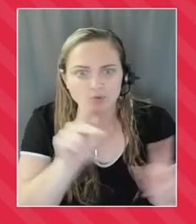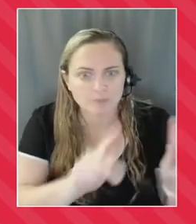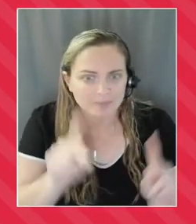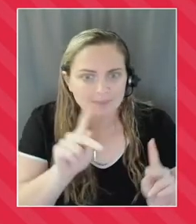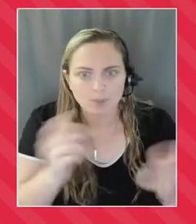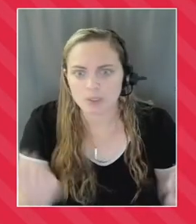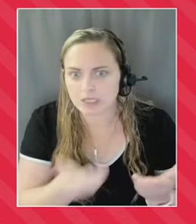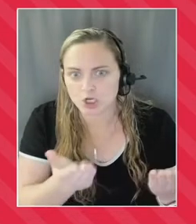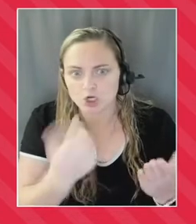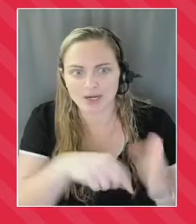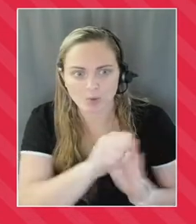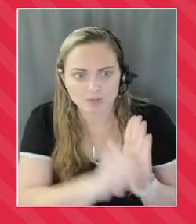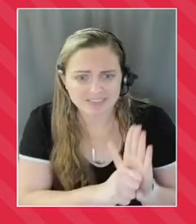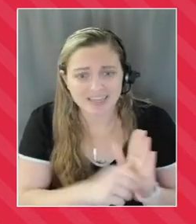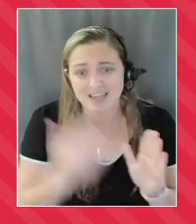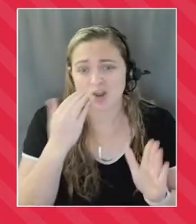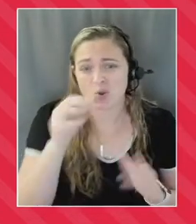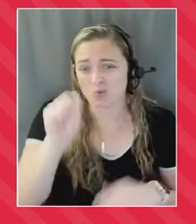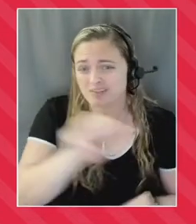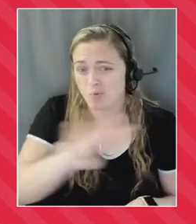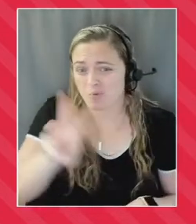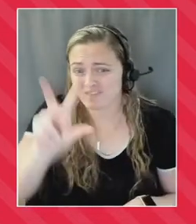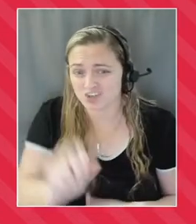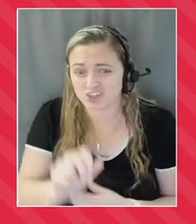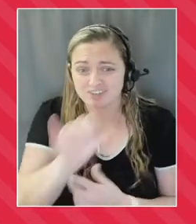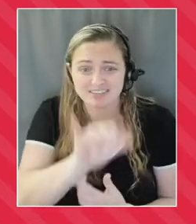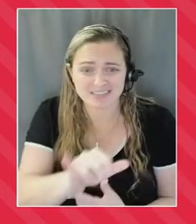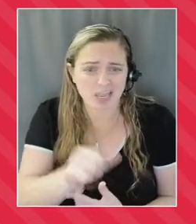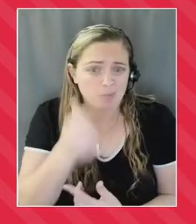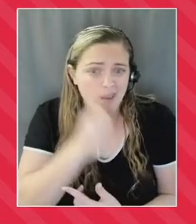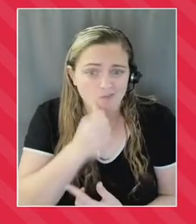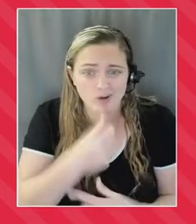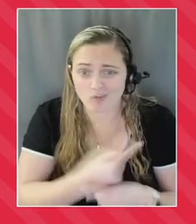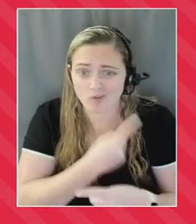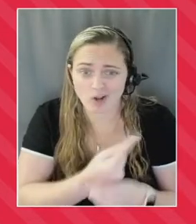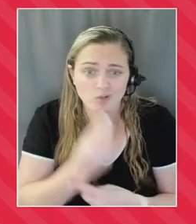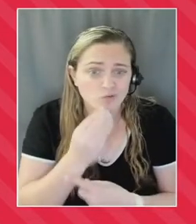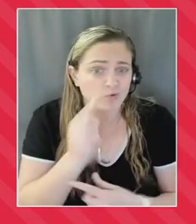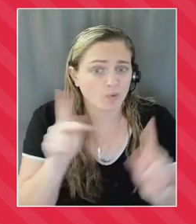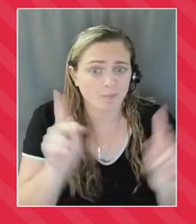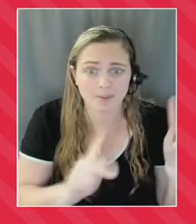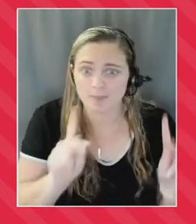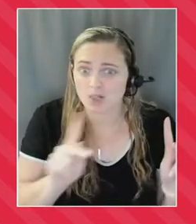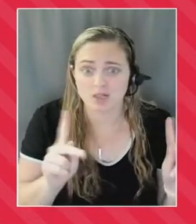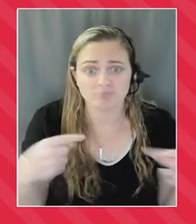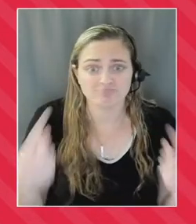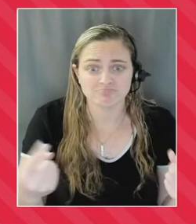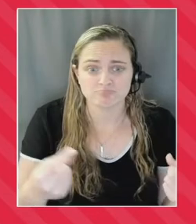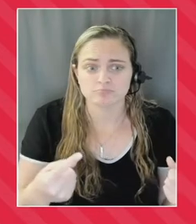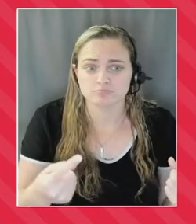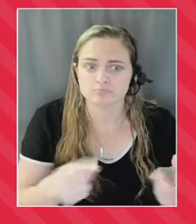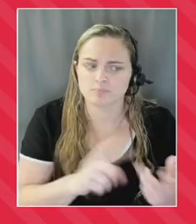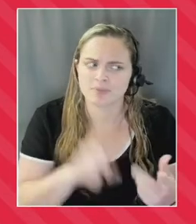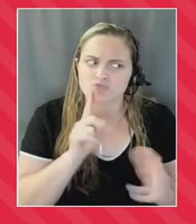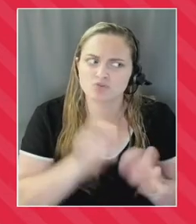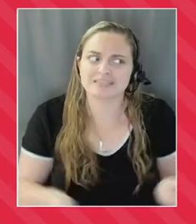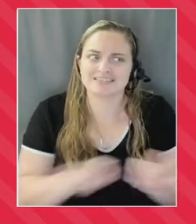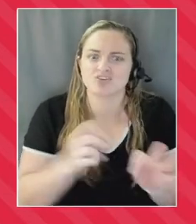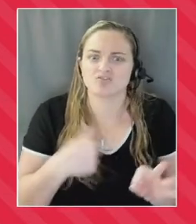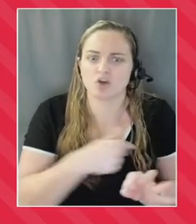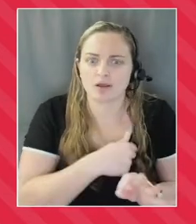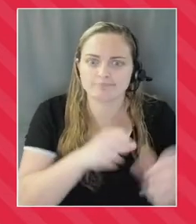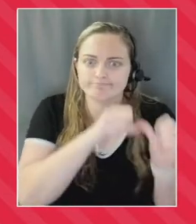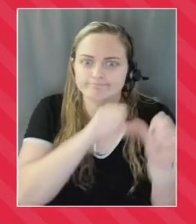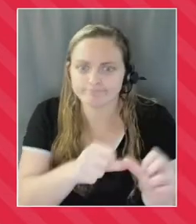know Southwest Virginia, you guys have become the everyday food for so many people. It's essential for us to continue